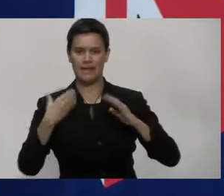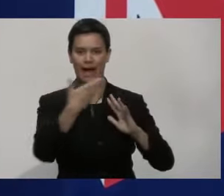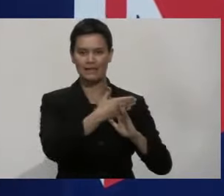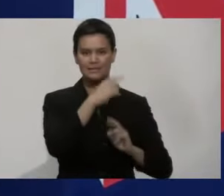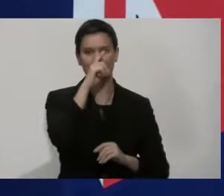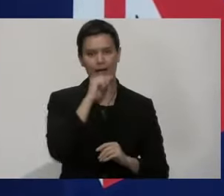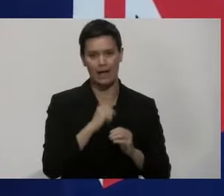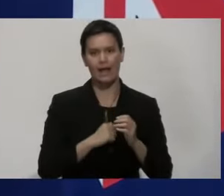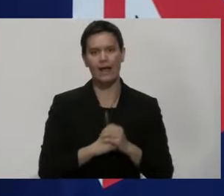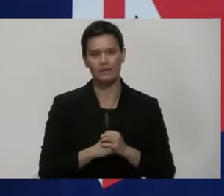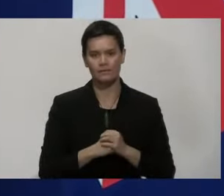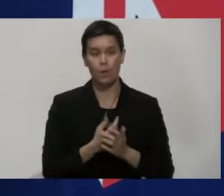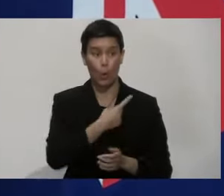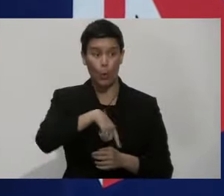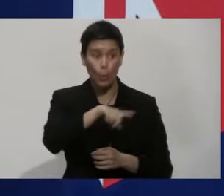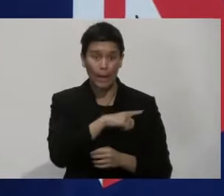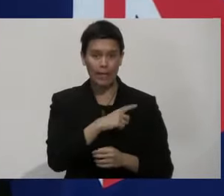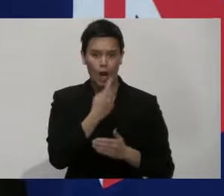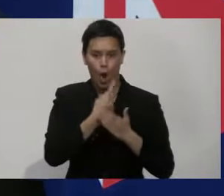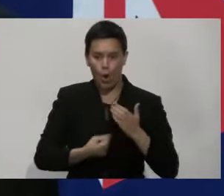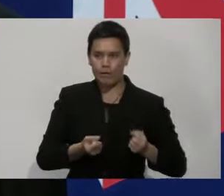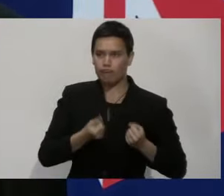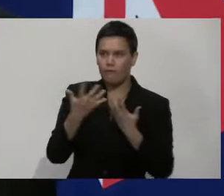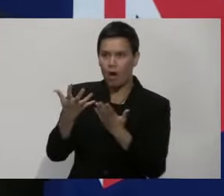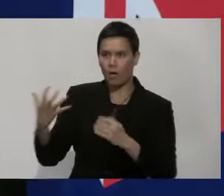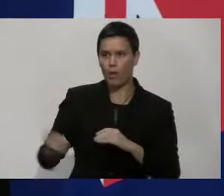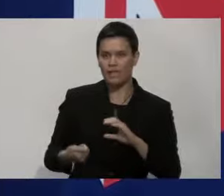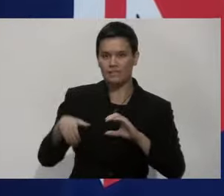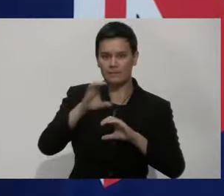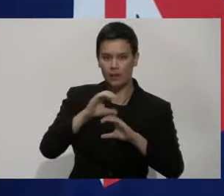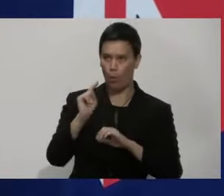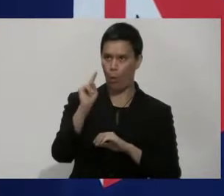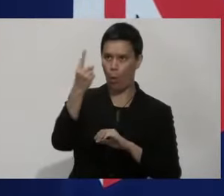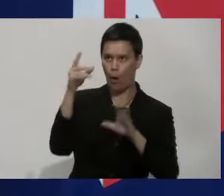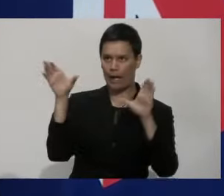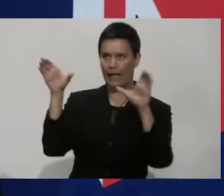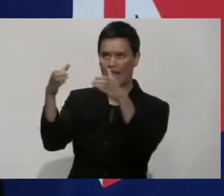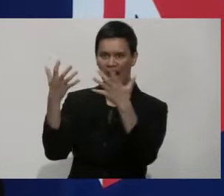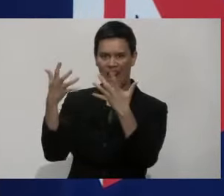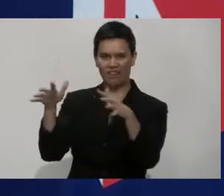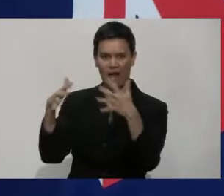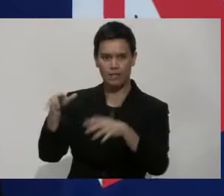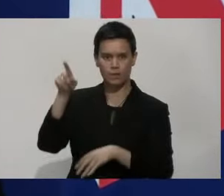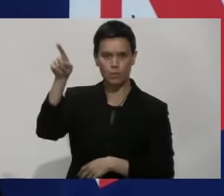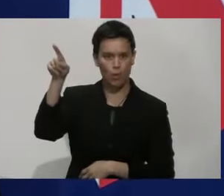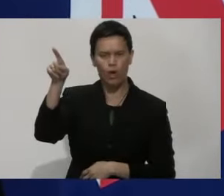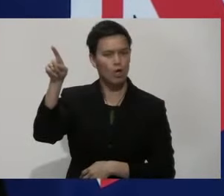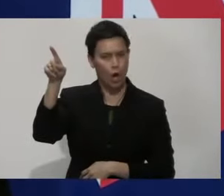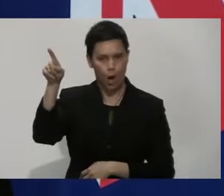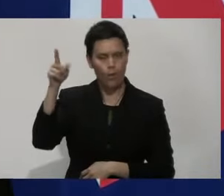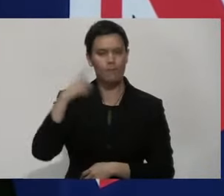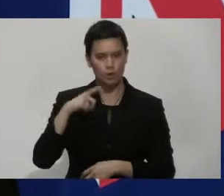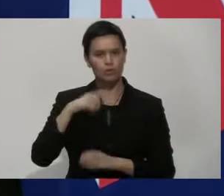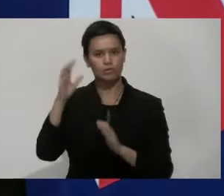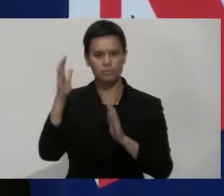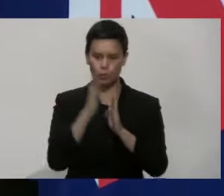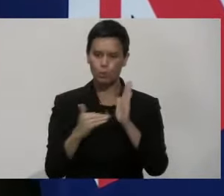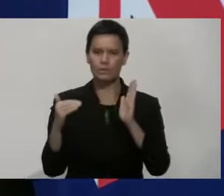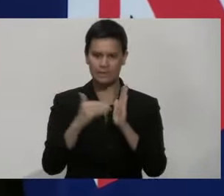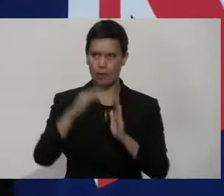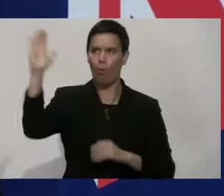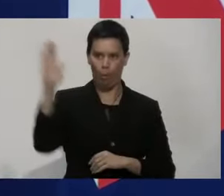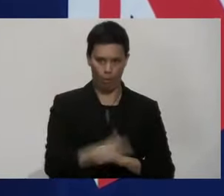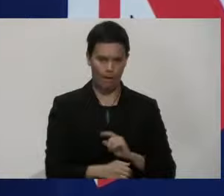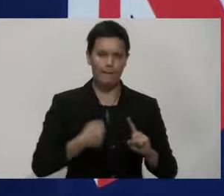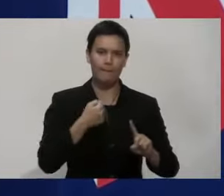Auckland, recognising that there are a large number of businesses that would have their revenue affected by Auckland being contained at the moment as well. And on the